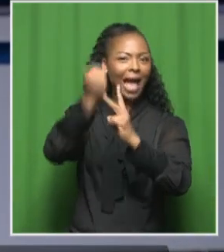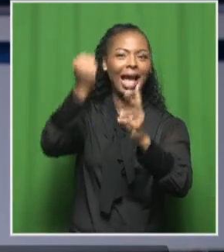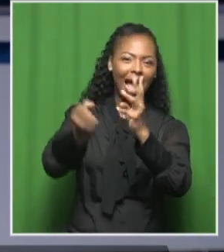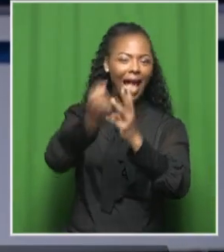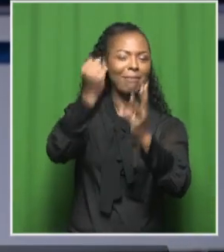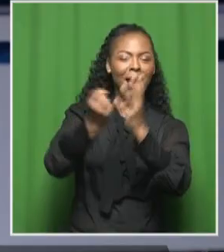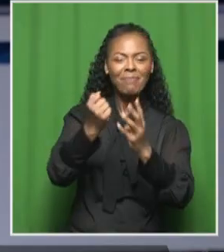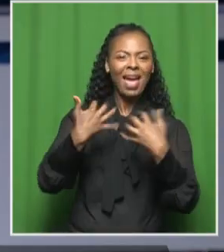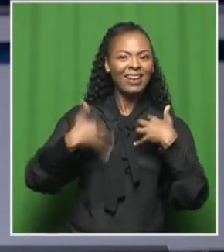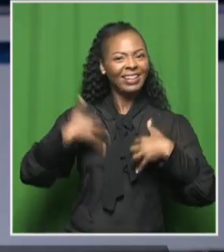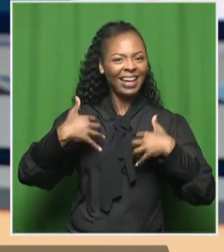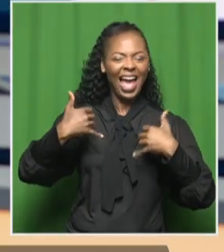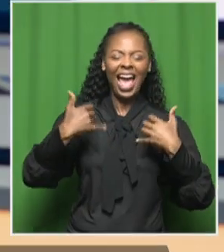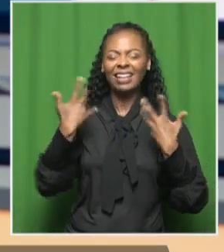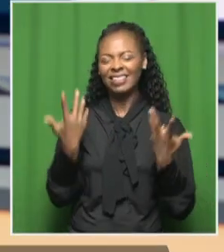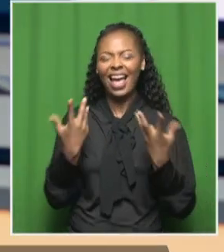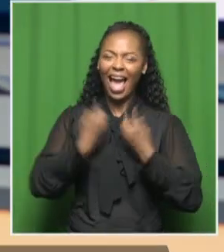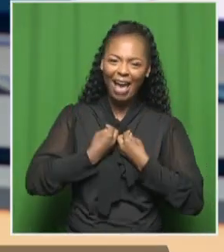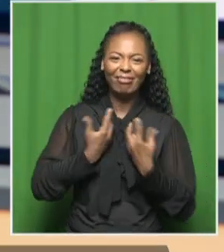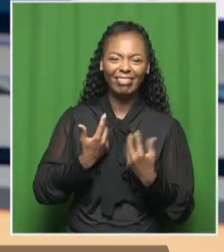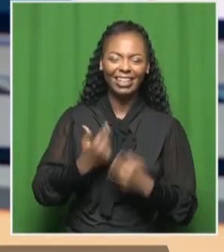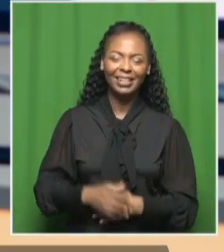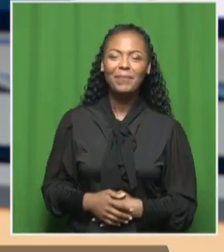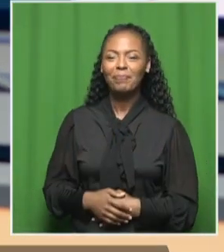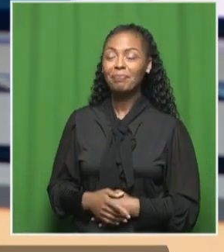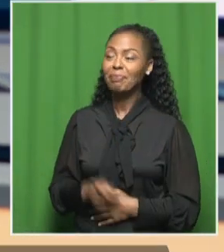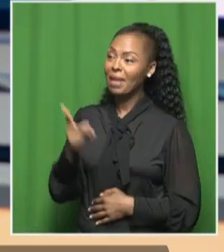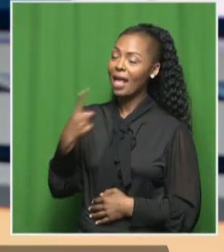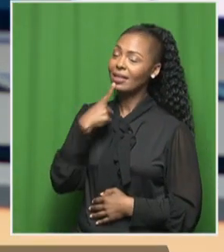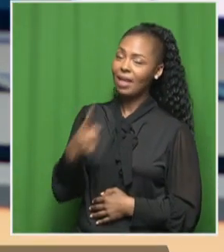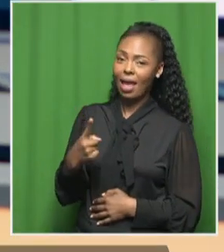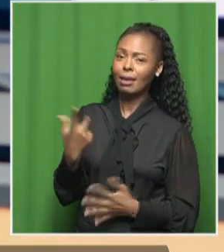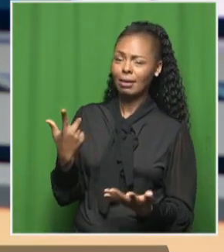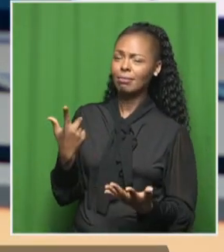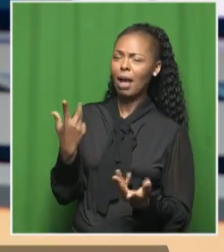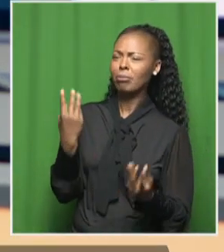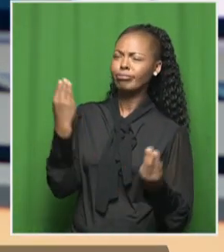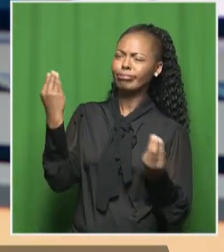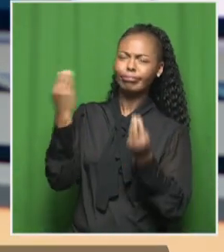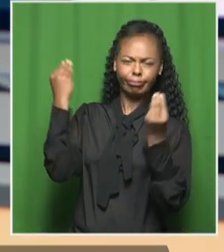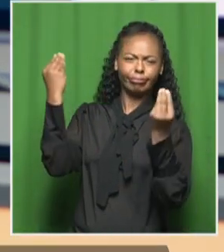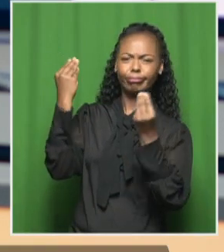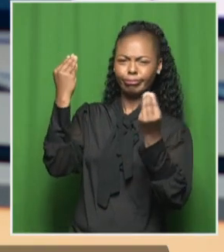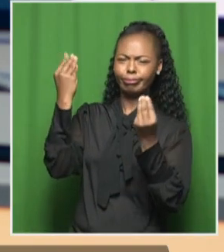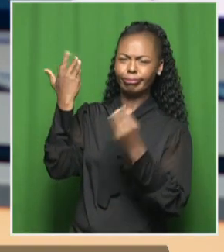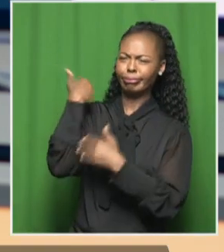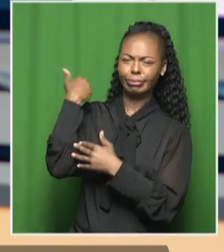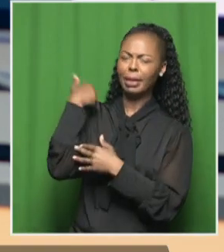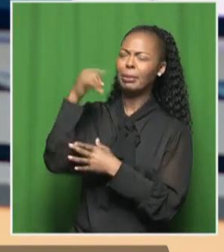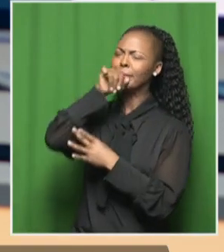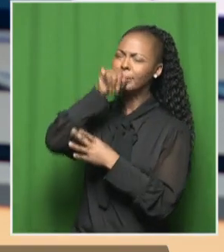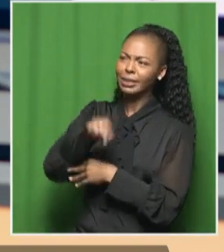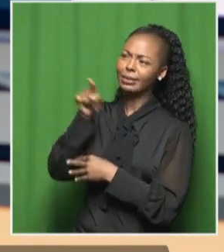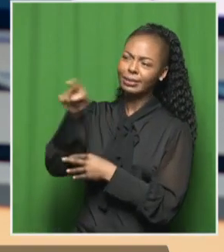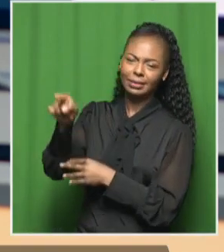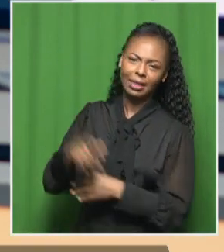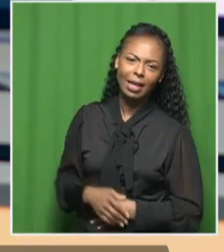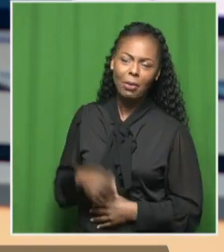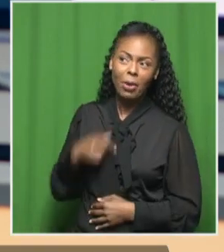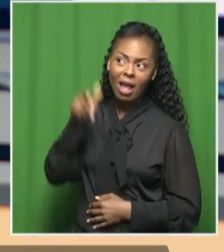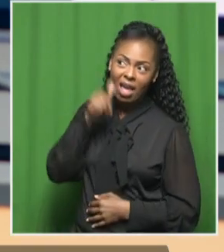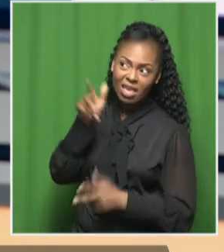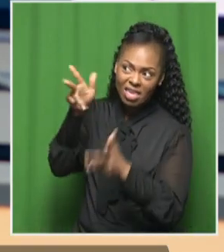having fun. I must say, as a longtime fan, first time I remember hearing Johnny